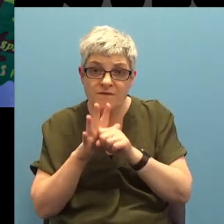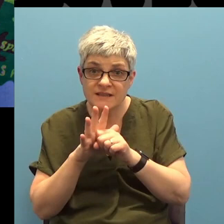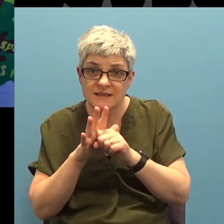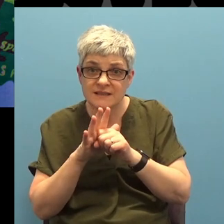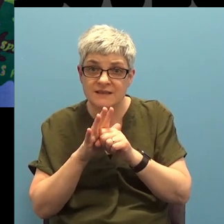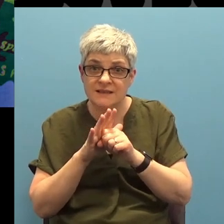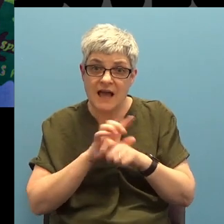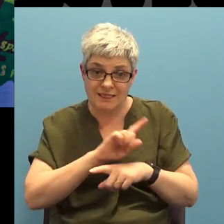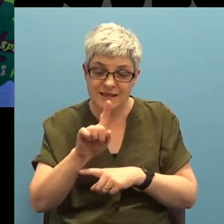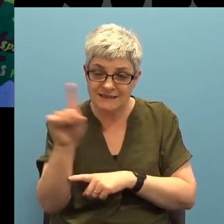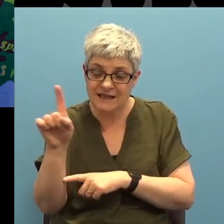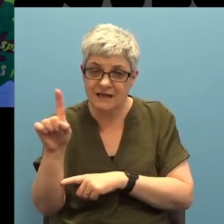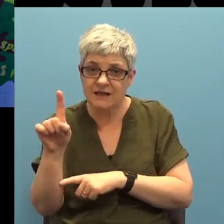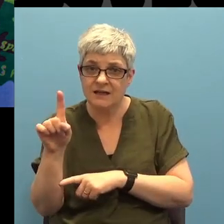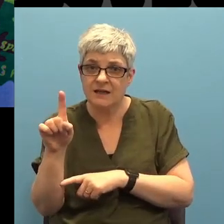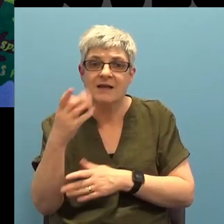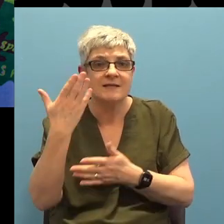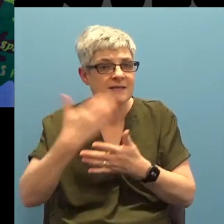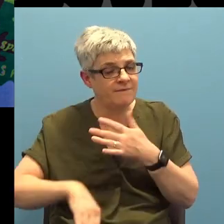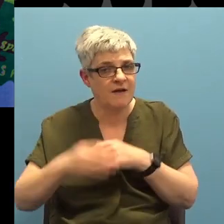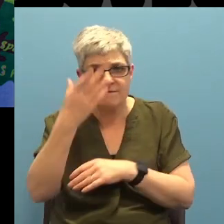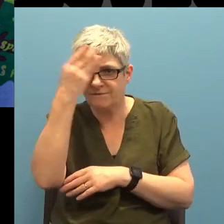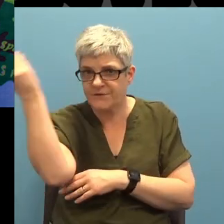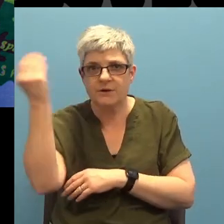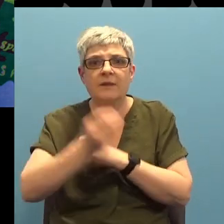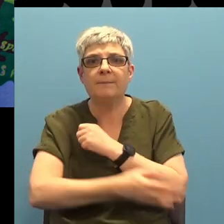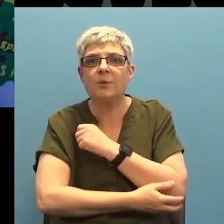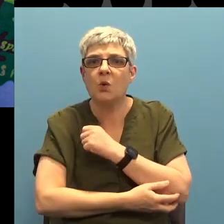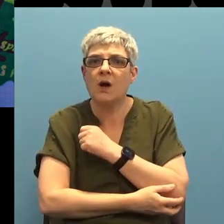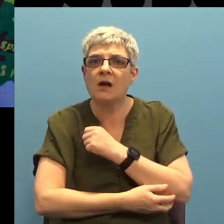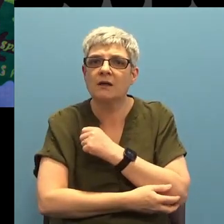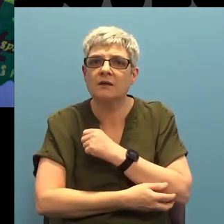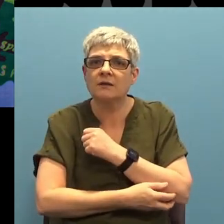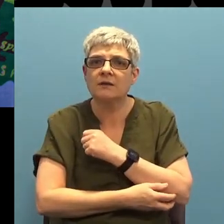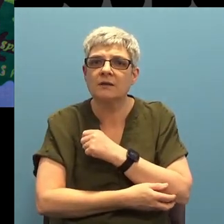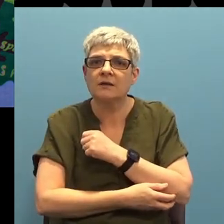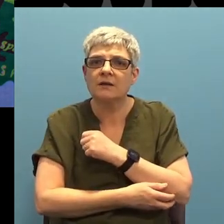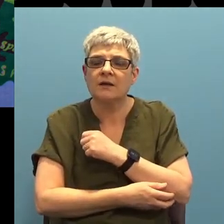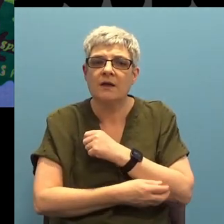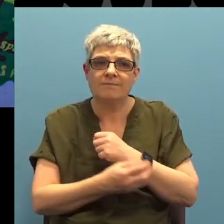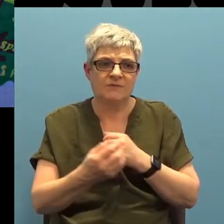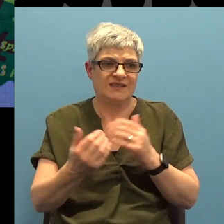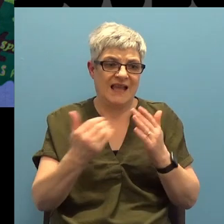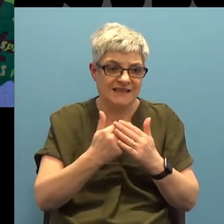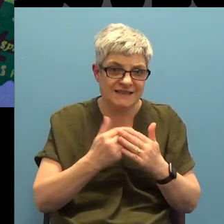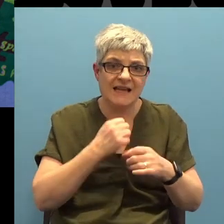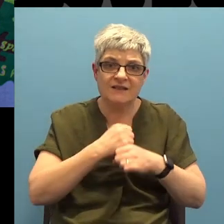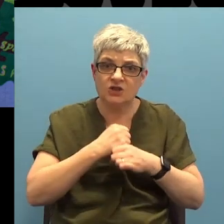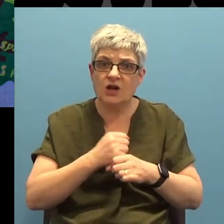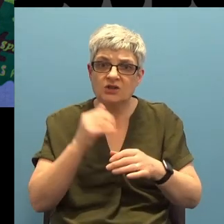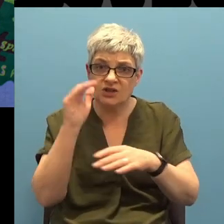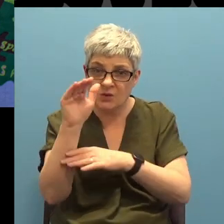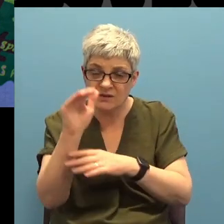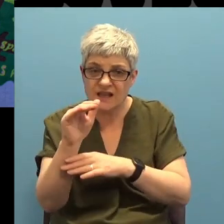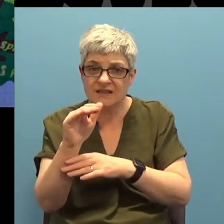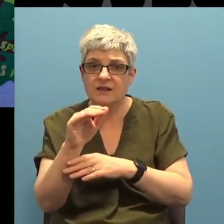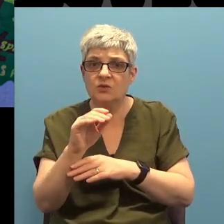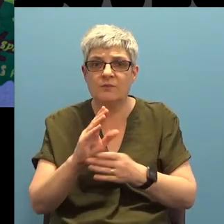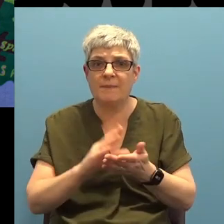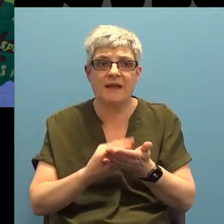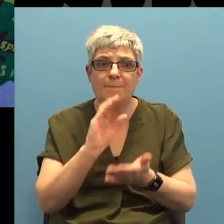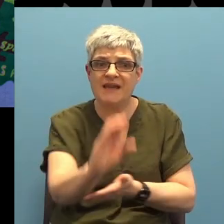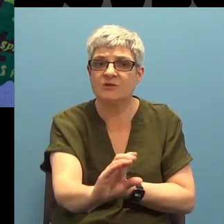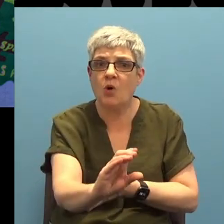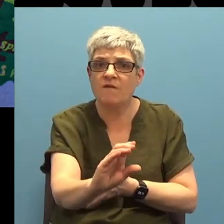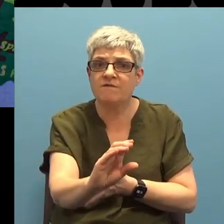must remember to never forget the poor. Those in and outside of our churches who are laid off or furloughed,